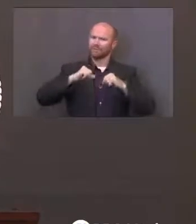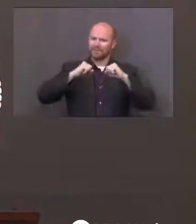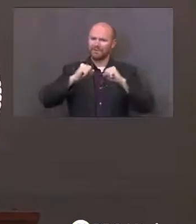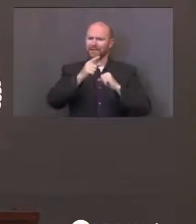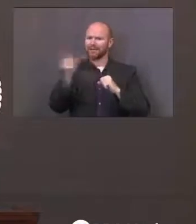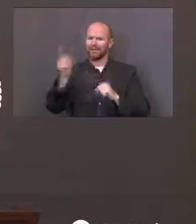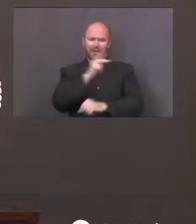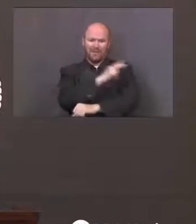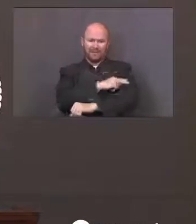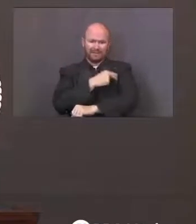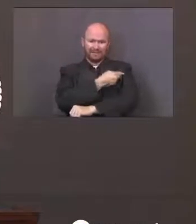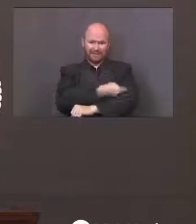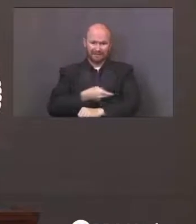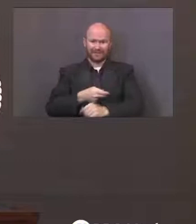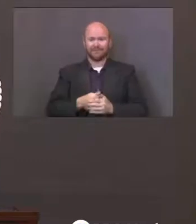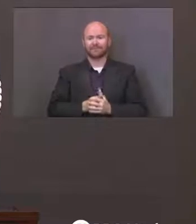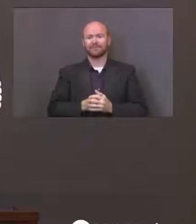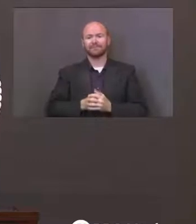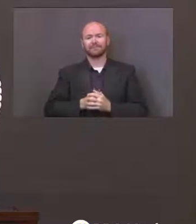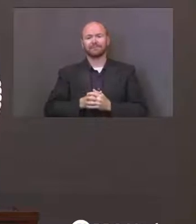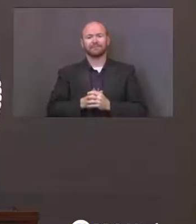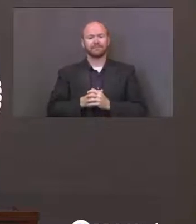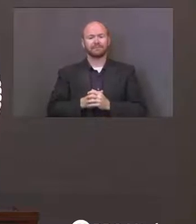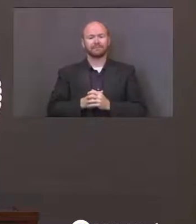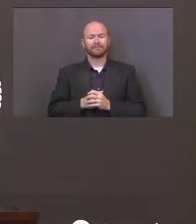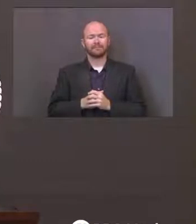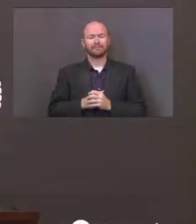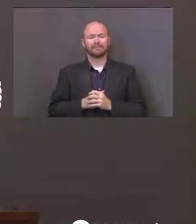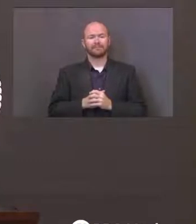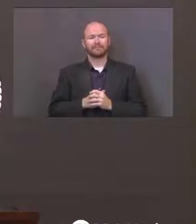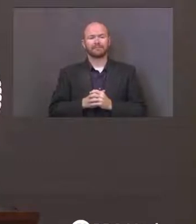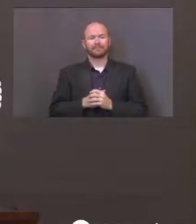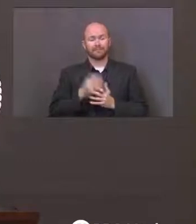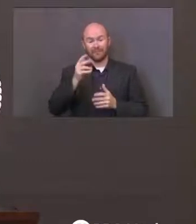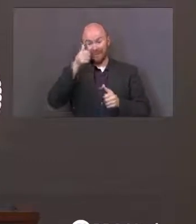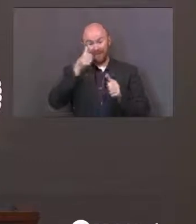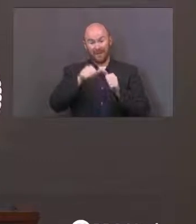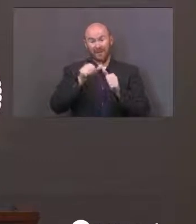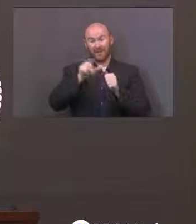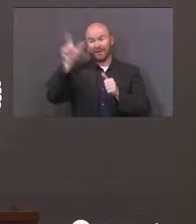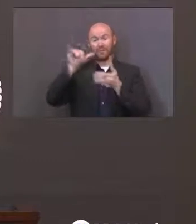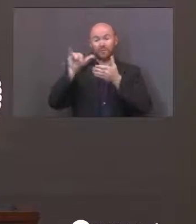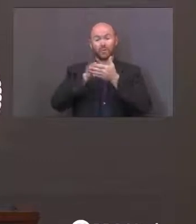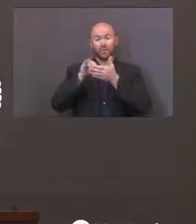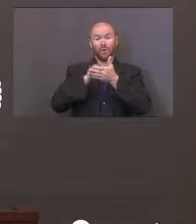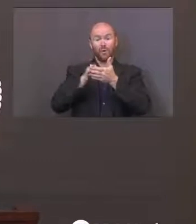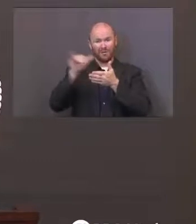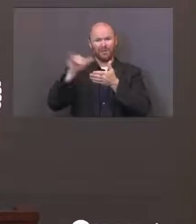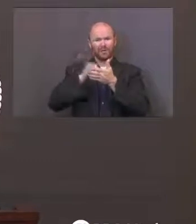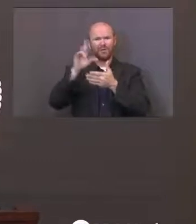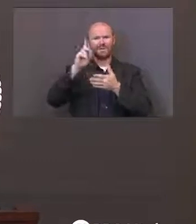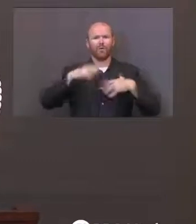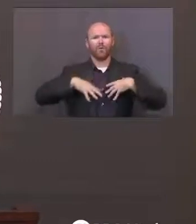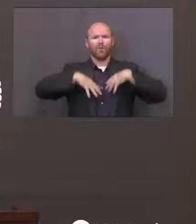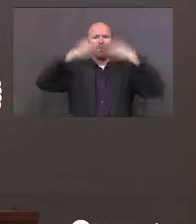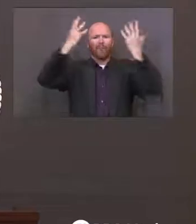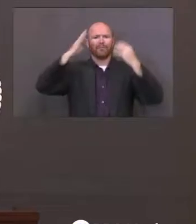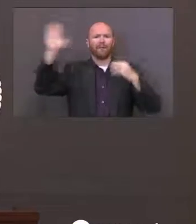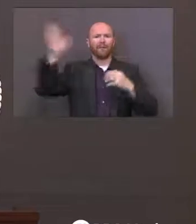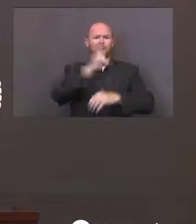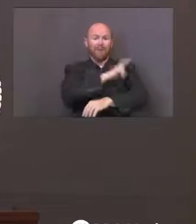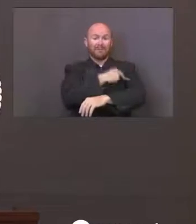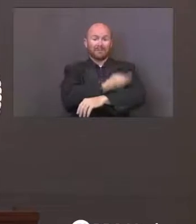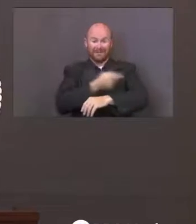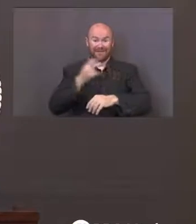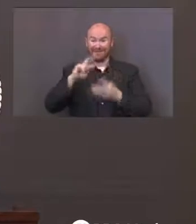other areas of the country and the world, for that matter. Think New York, where they had an overwhelming of their healthcare system and consequently a lot of